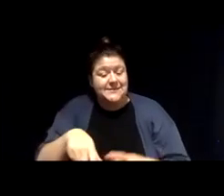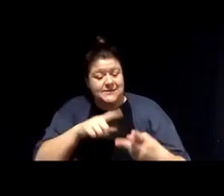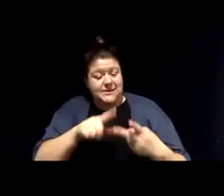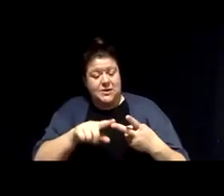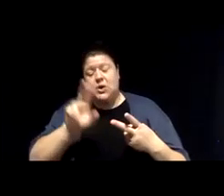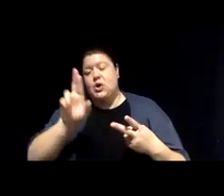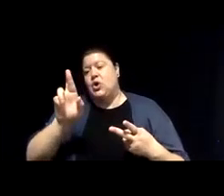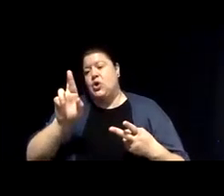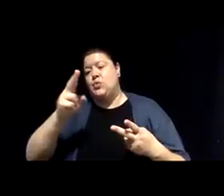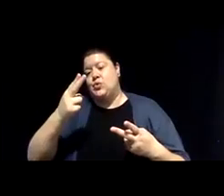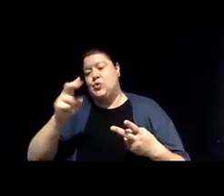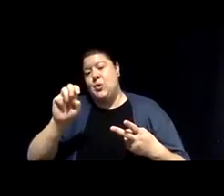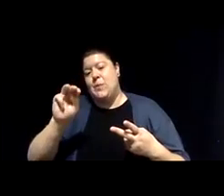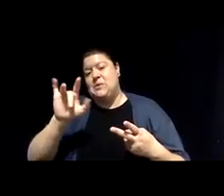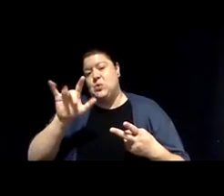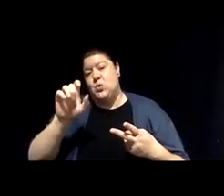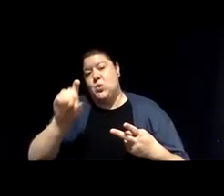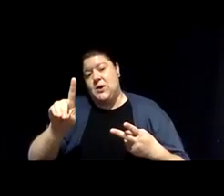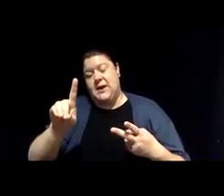rheumatoid arthritis.